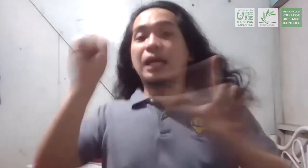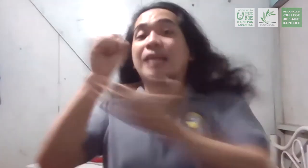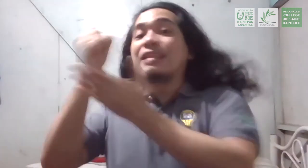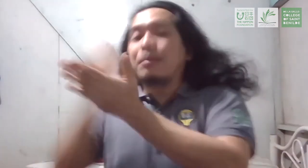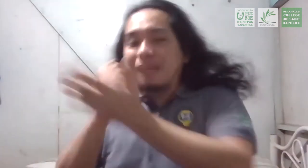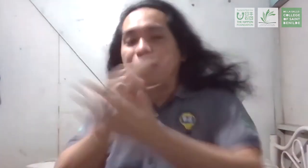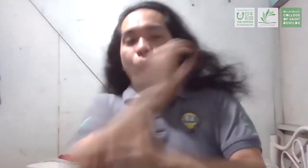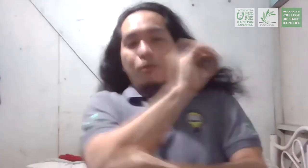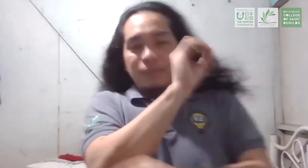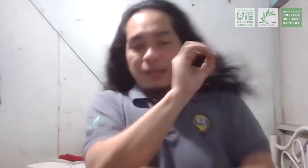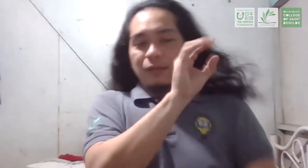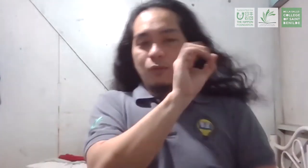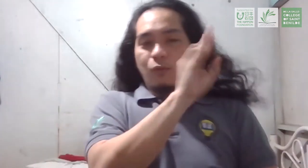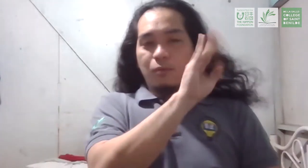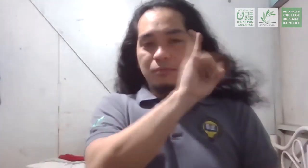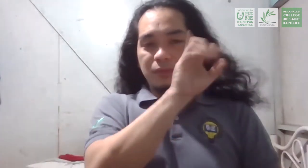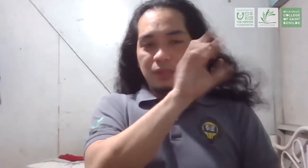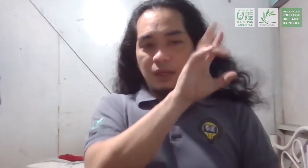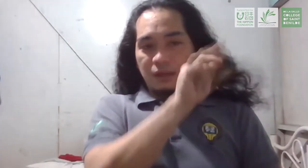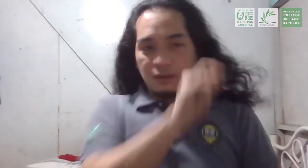depending on